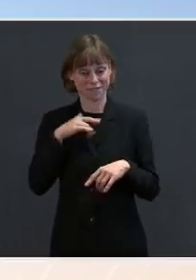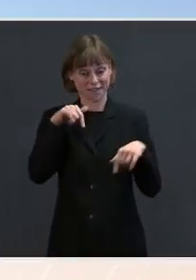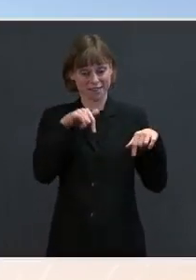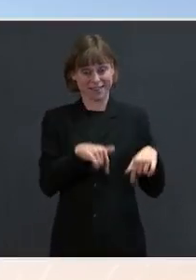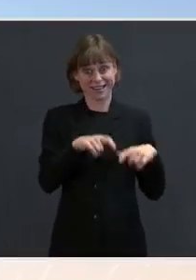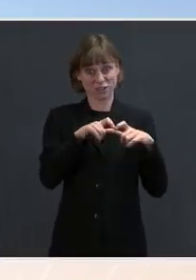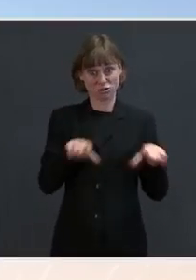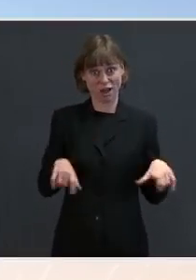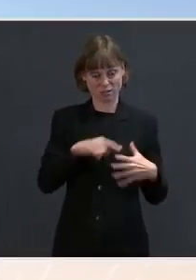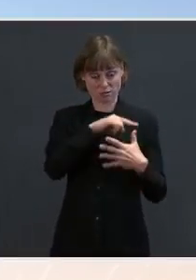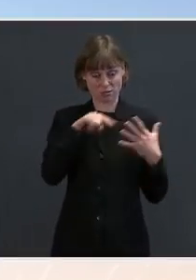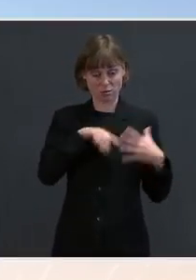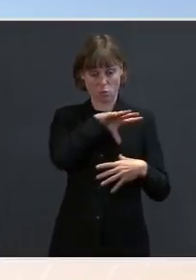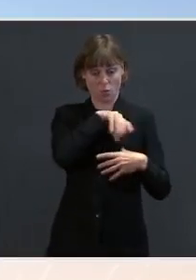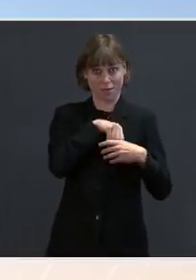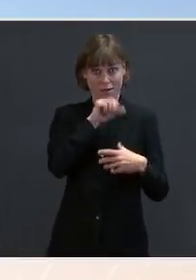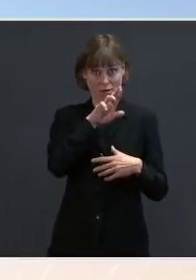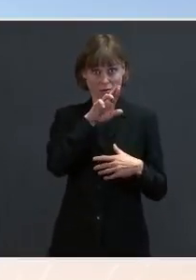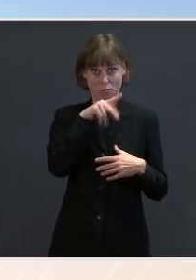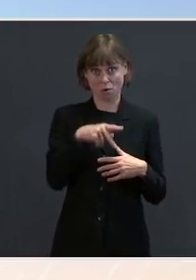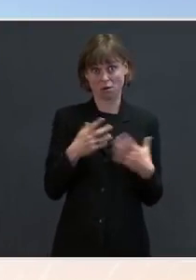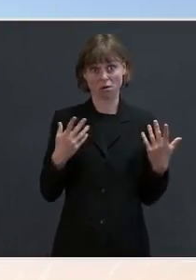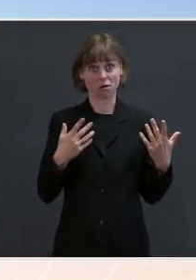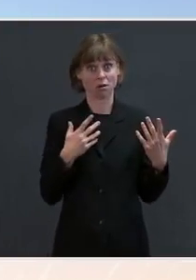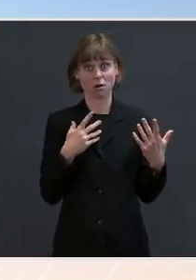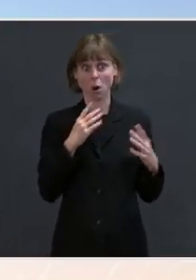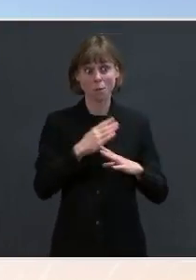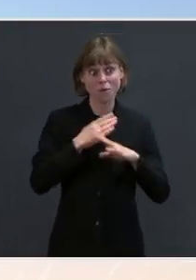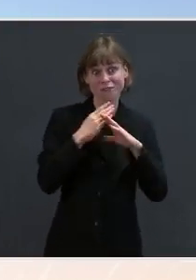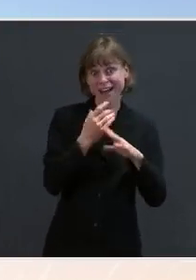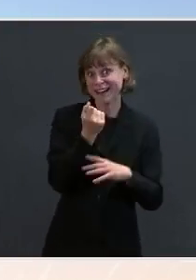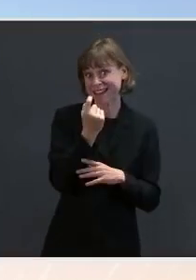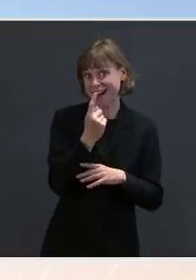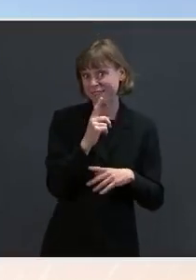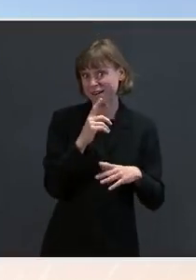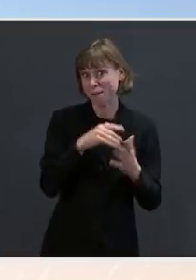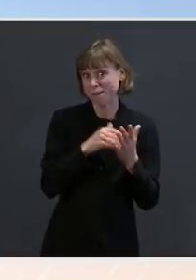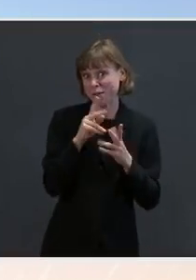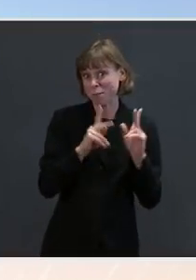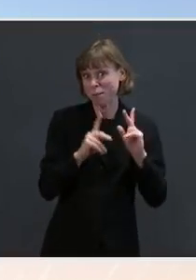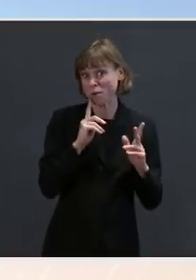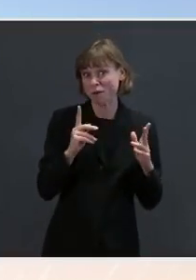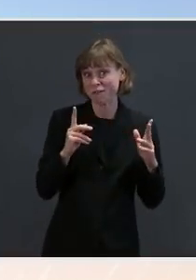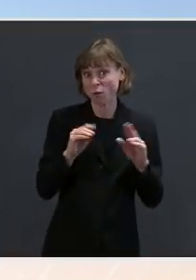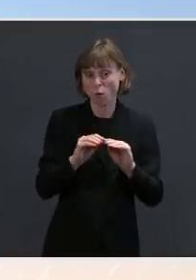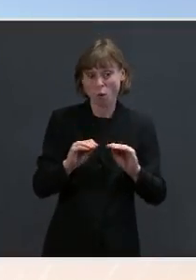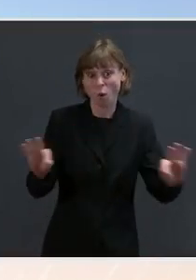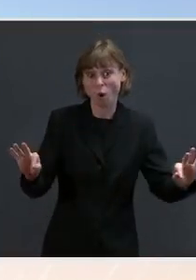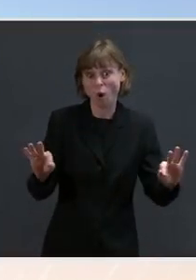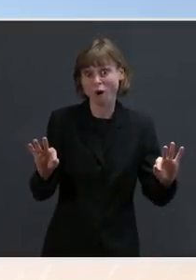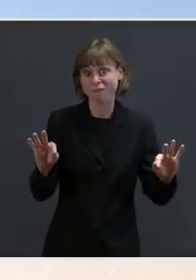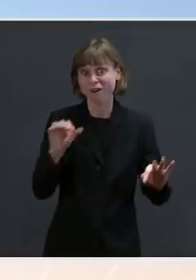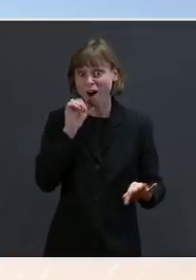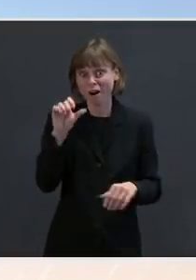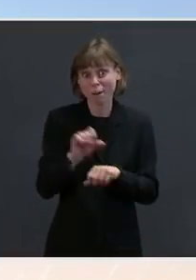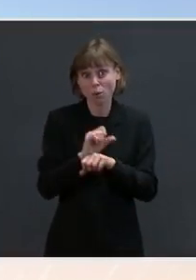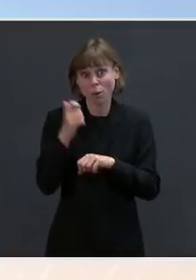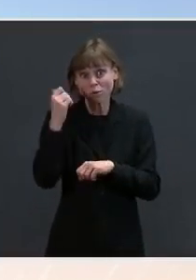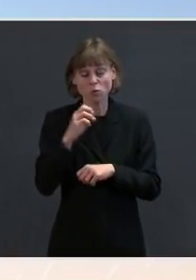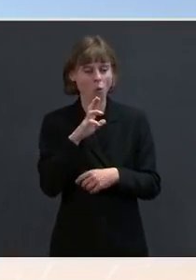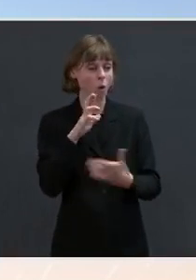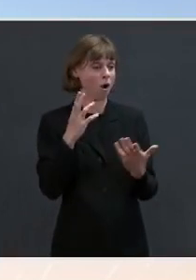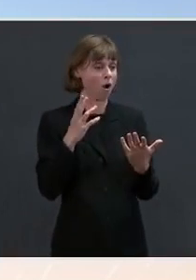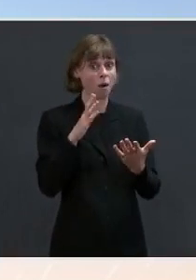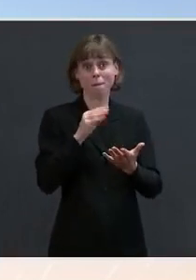the package, whether it's preventing 11 million people from being dropped from unemployment insurance or essential funding to get schools open or funding